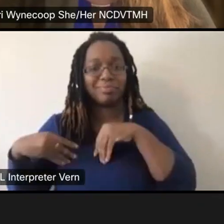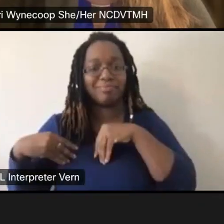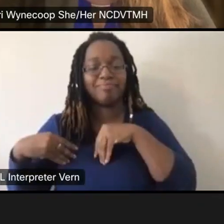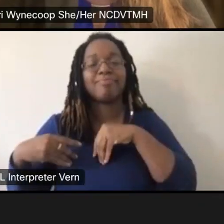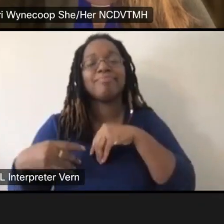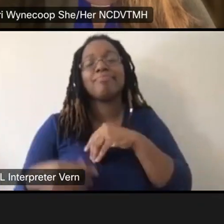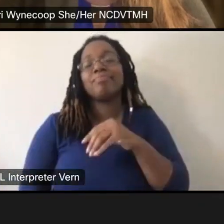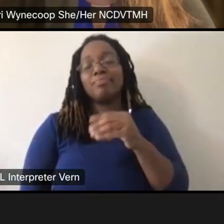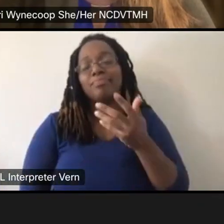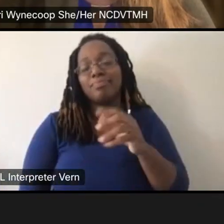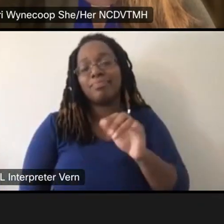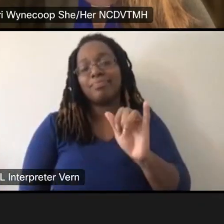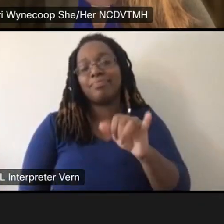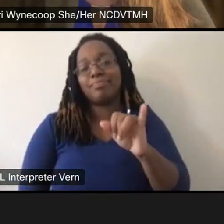where